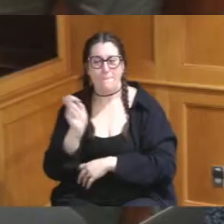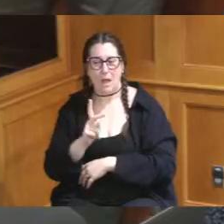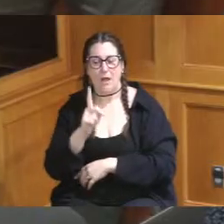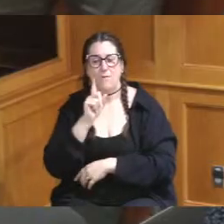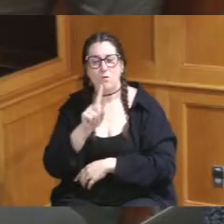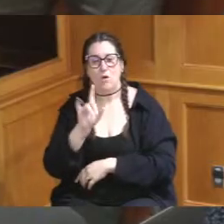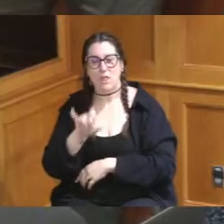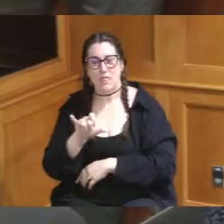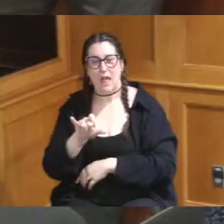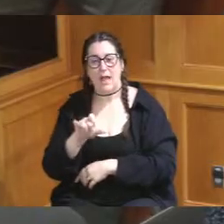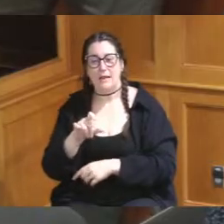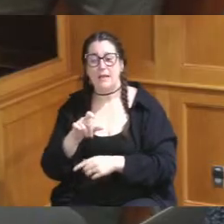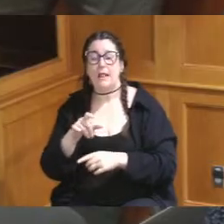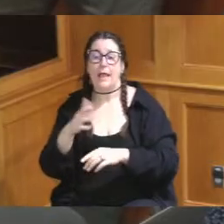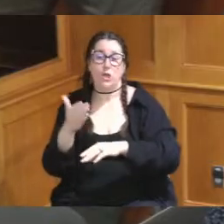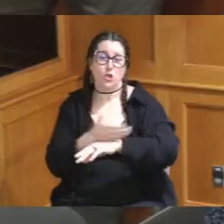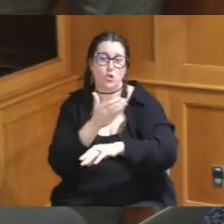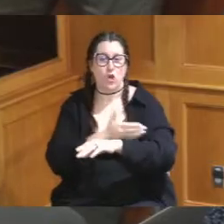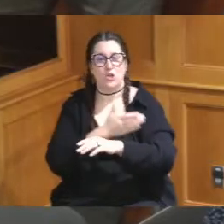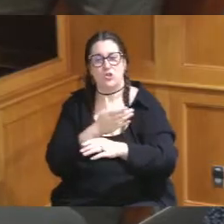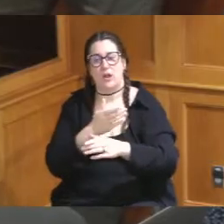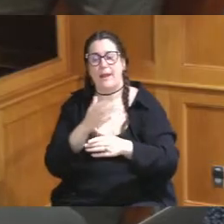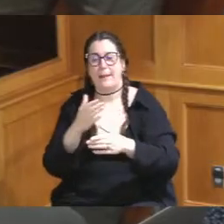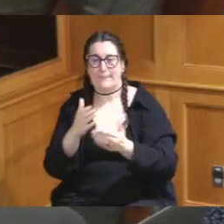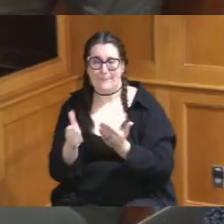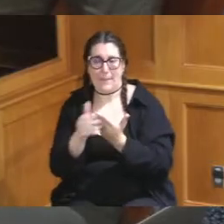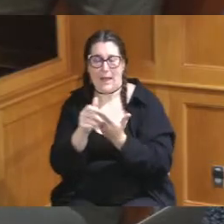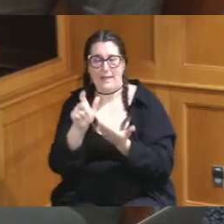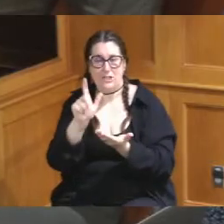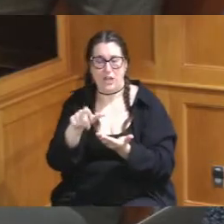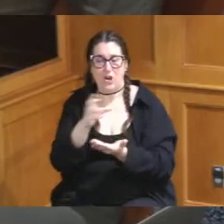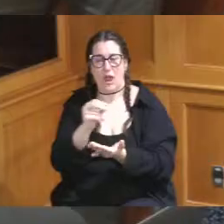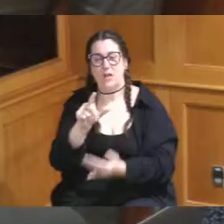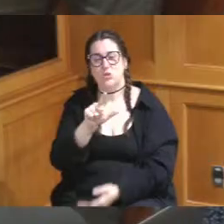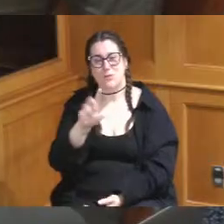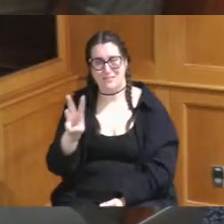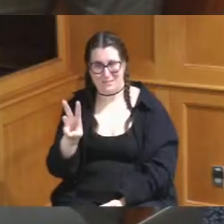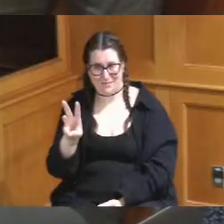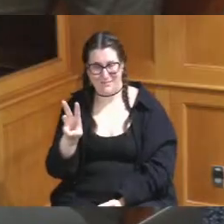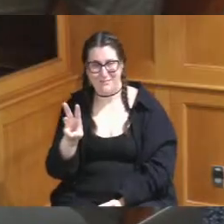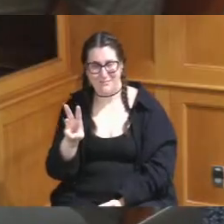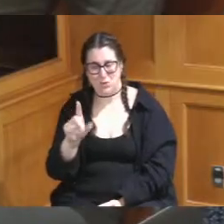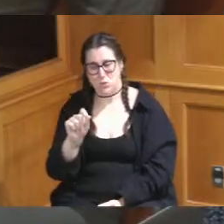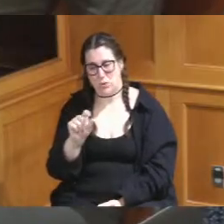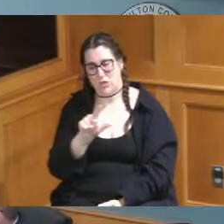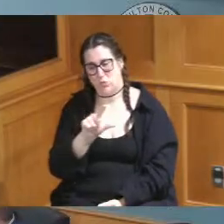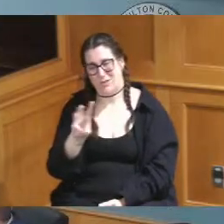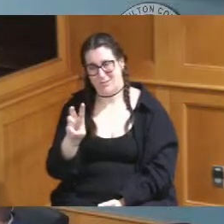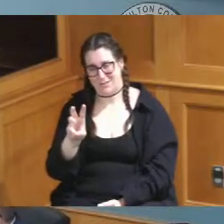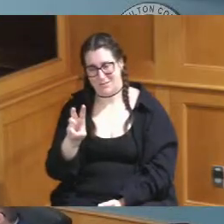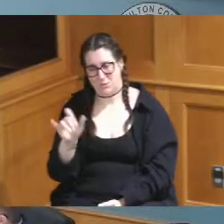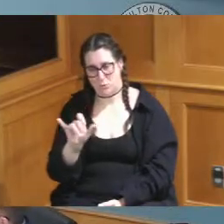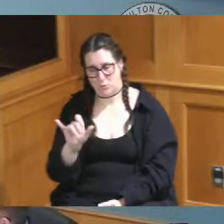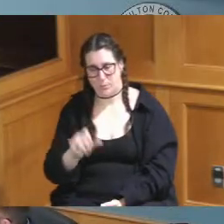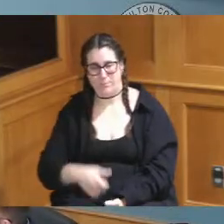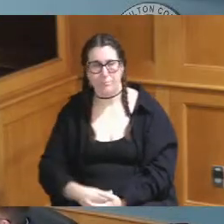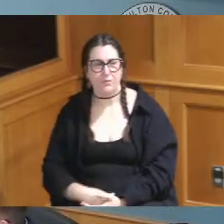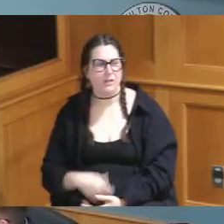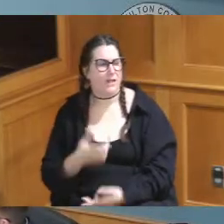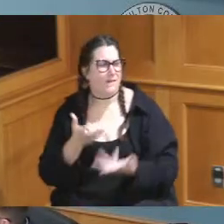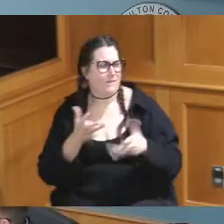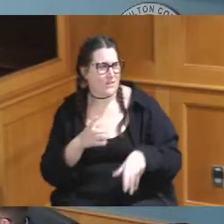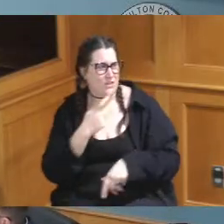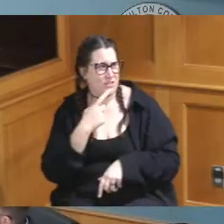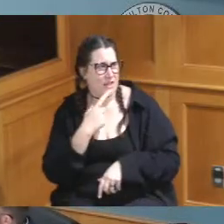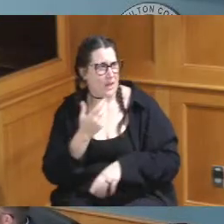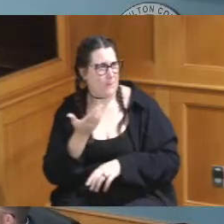appropriation for the main construction package later this year and in 2026. Thank you. And I want to, I know we've said it before, but